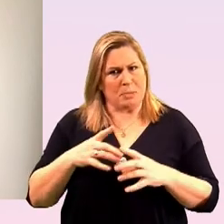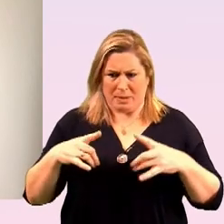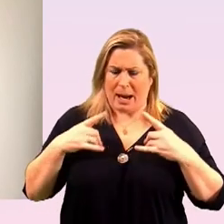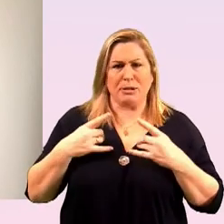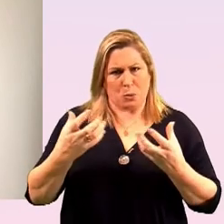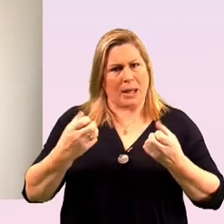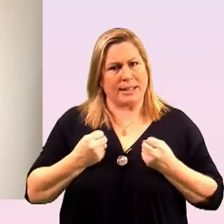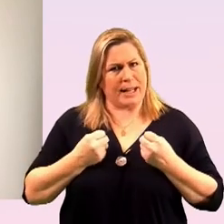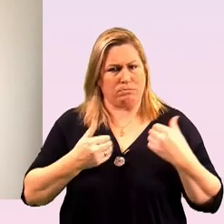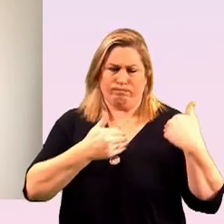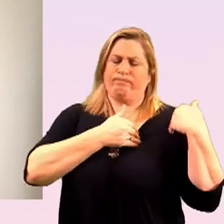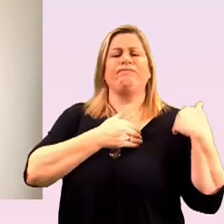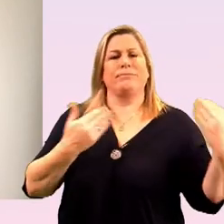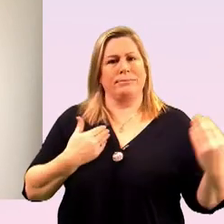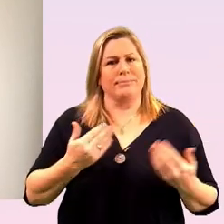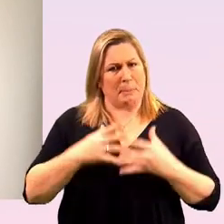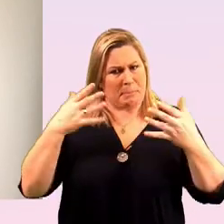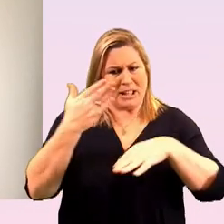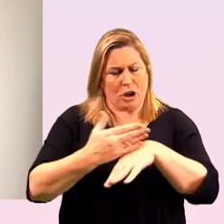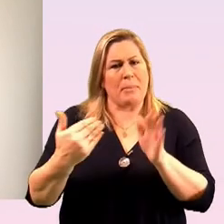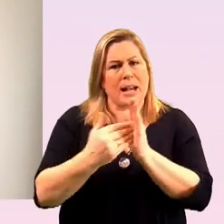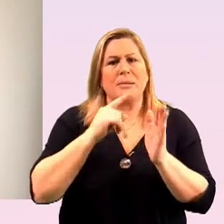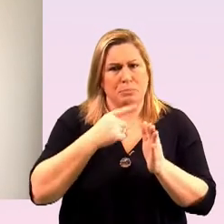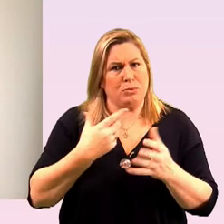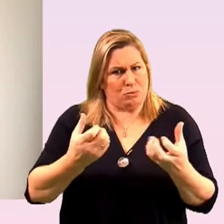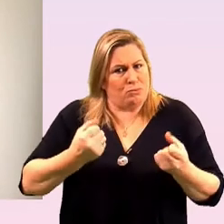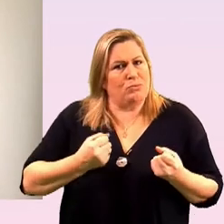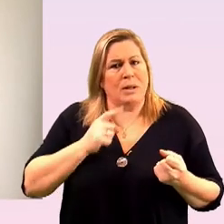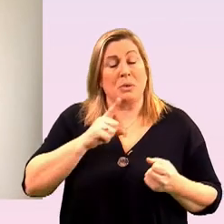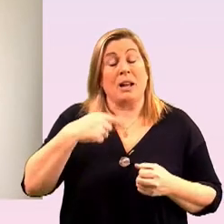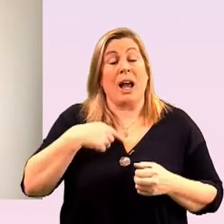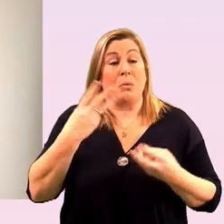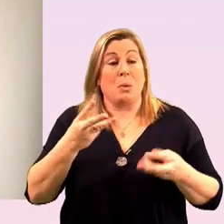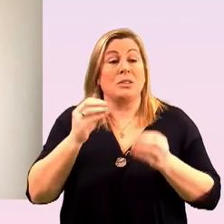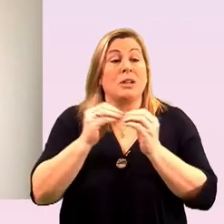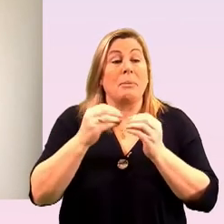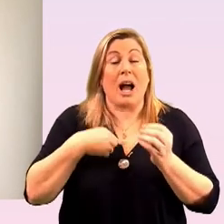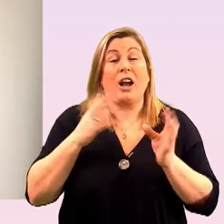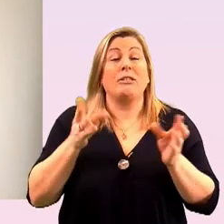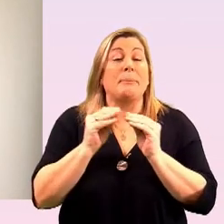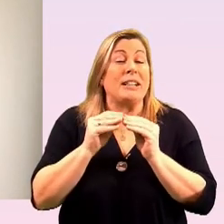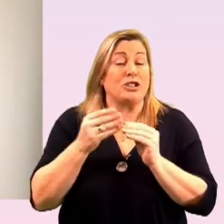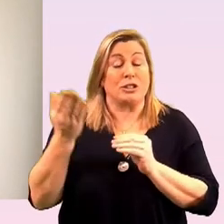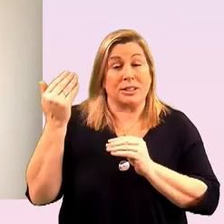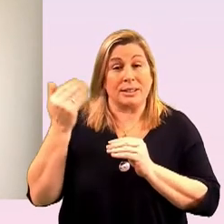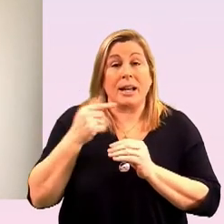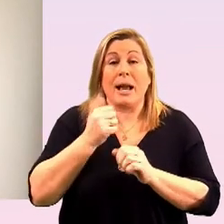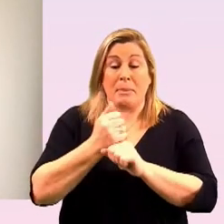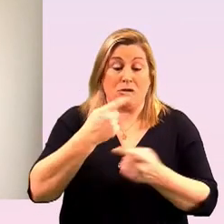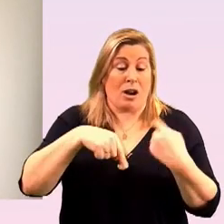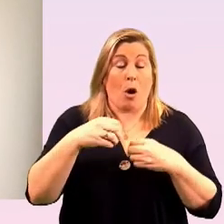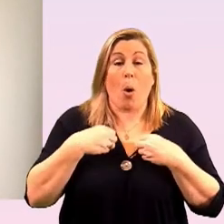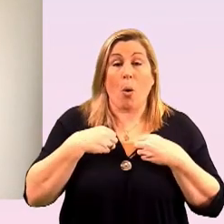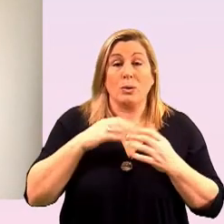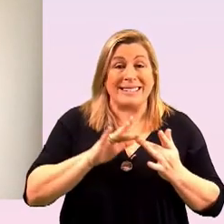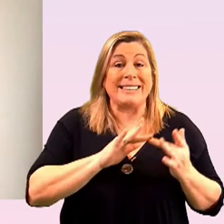If I may come in there, because I know that I touched on it earlier there when I was talking, just in relation to our own network and where we want